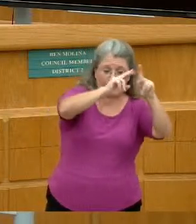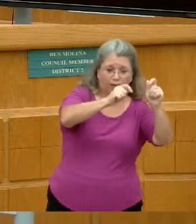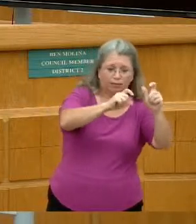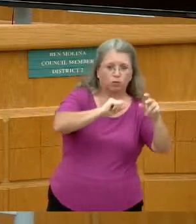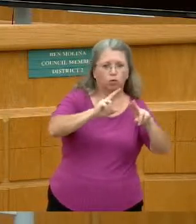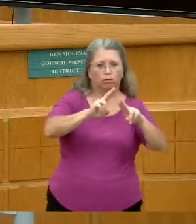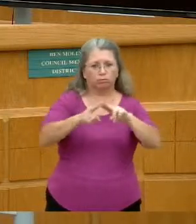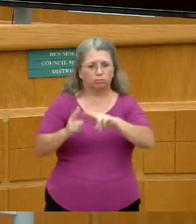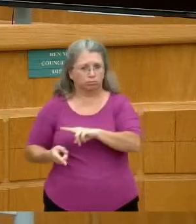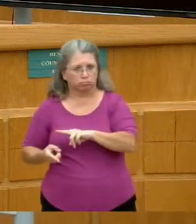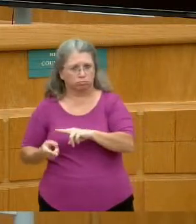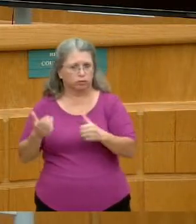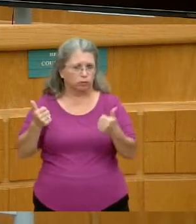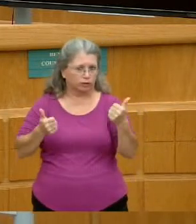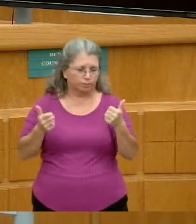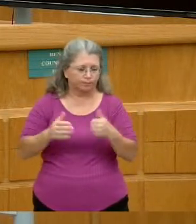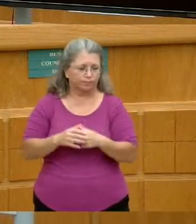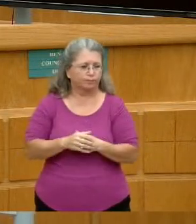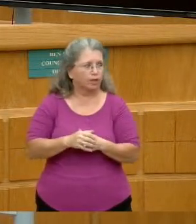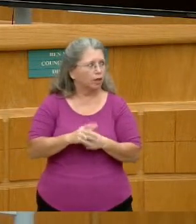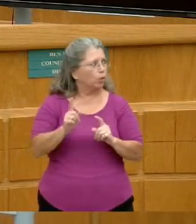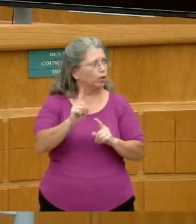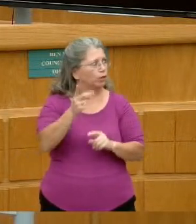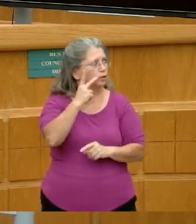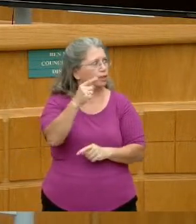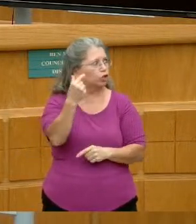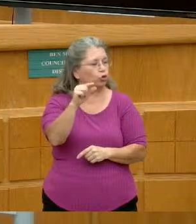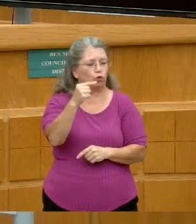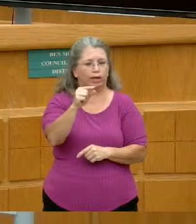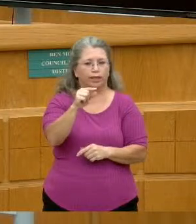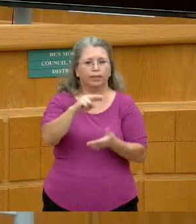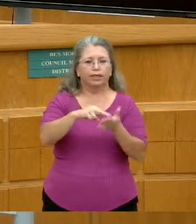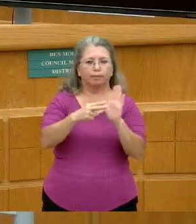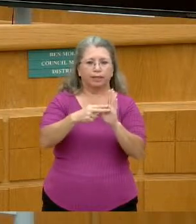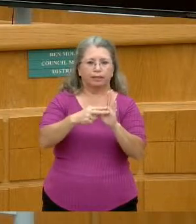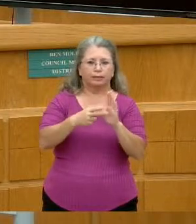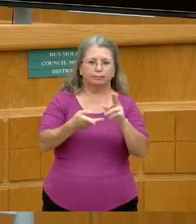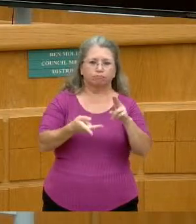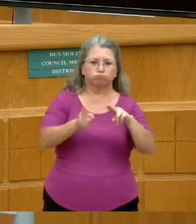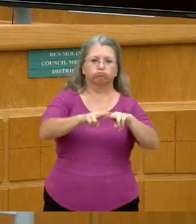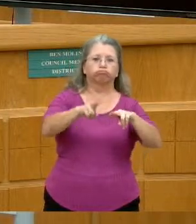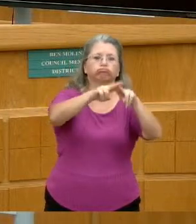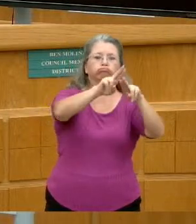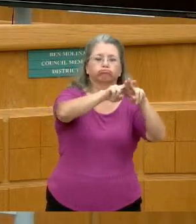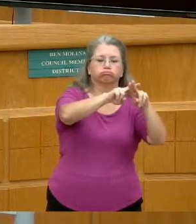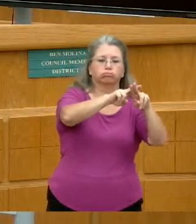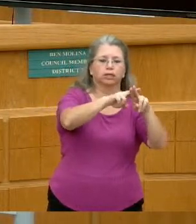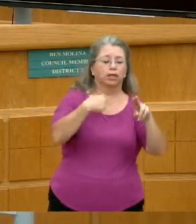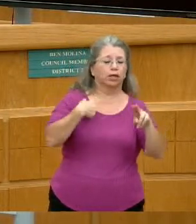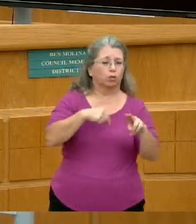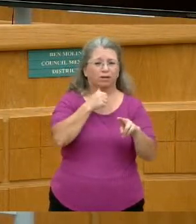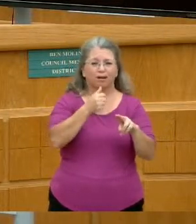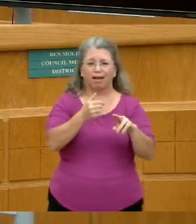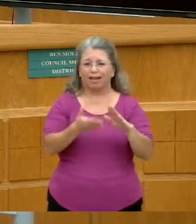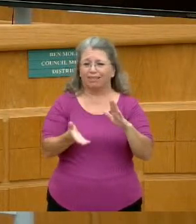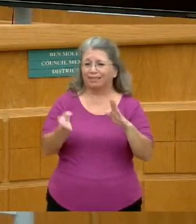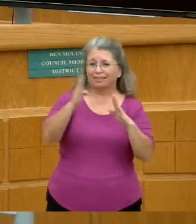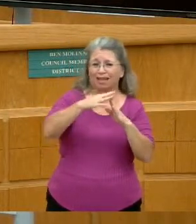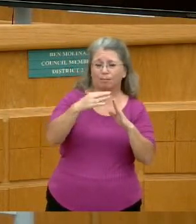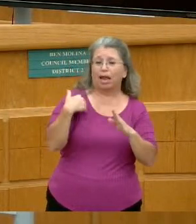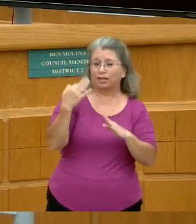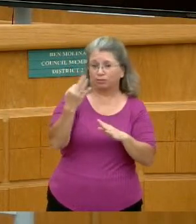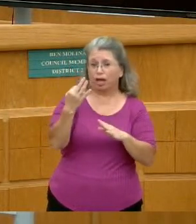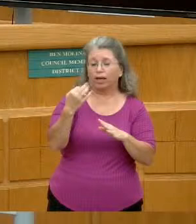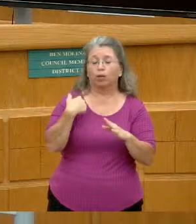So in the places where you see green, that means they're speeding up. So we're not at the top. Last Friday, we